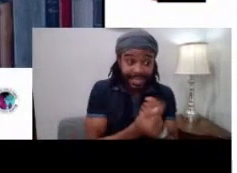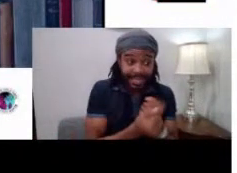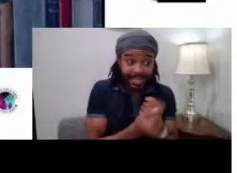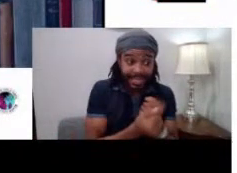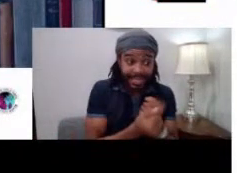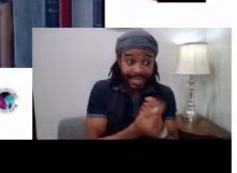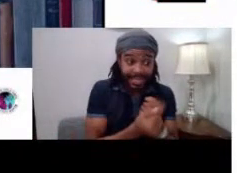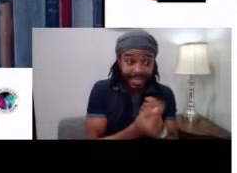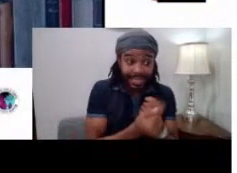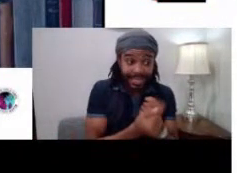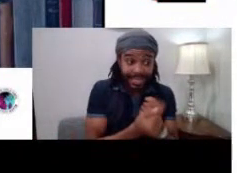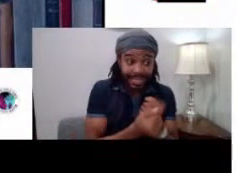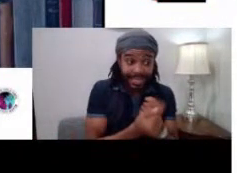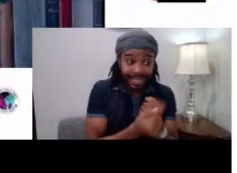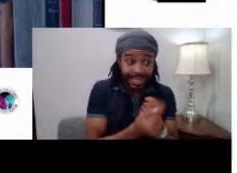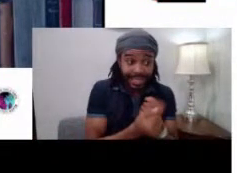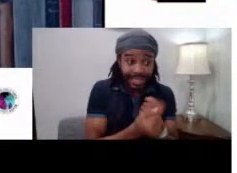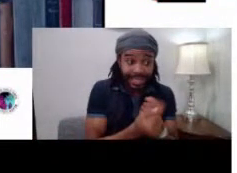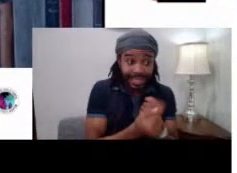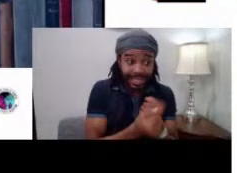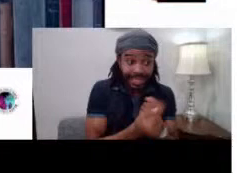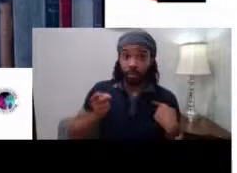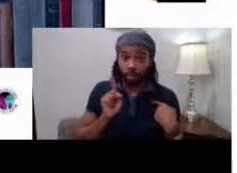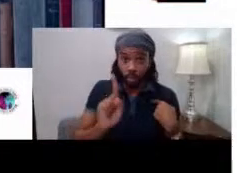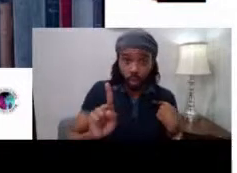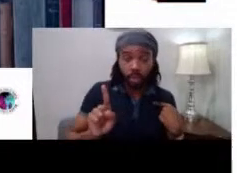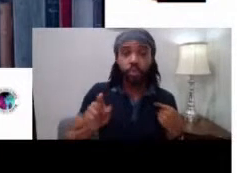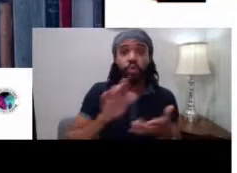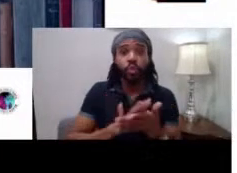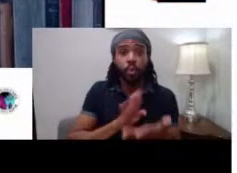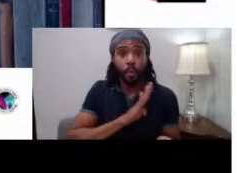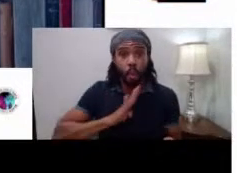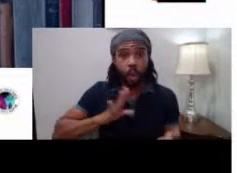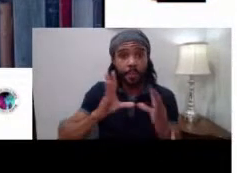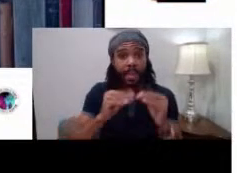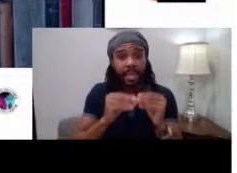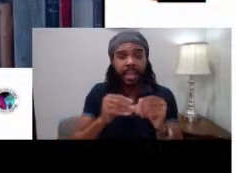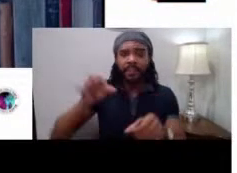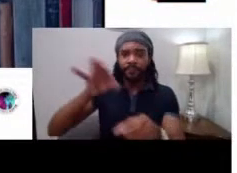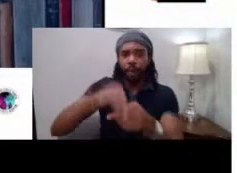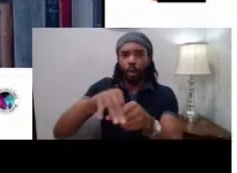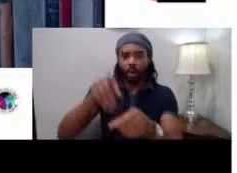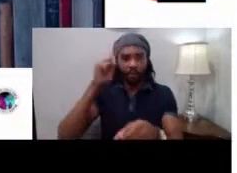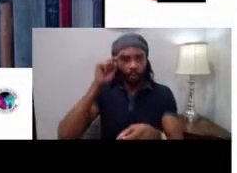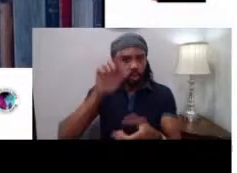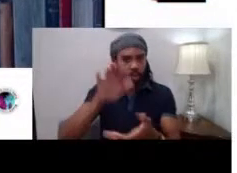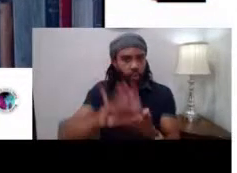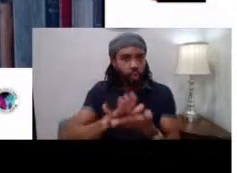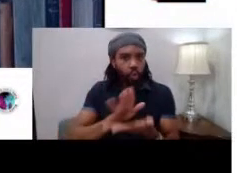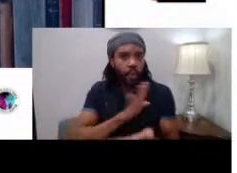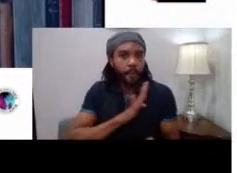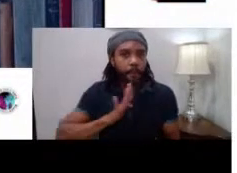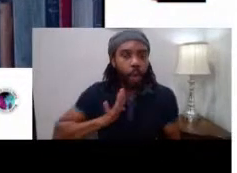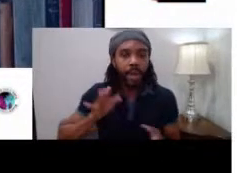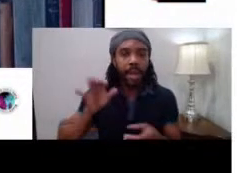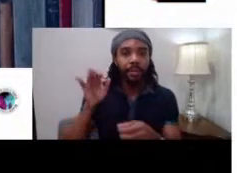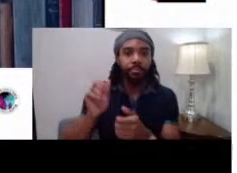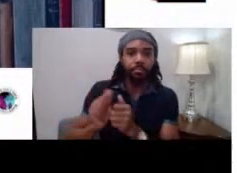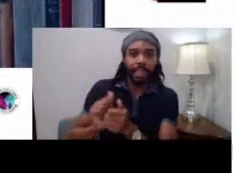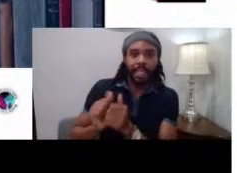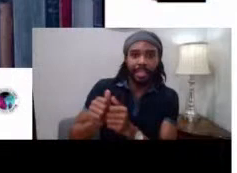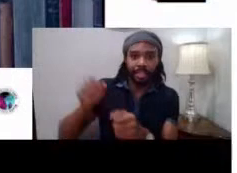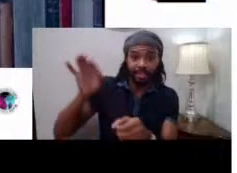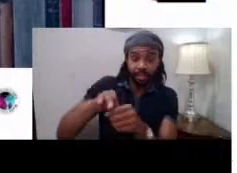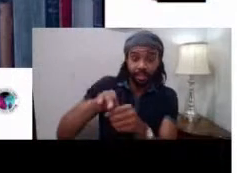school board meetings, voting in your school board elections, and running for office when you get the call to service, together we can ensure that